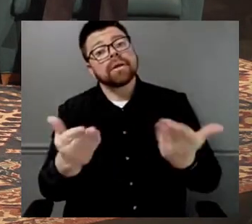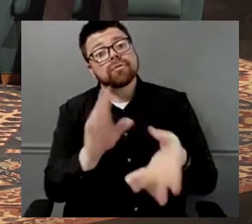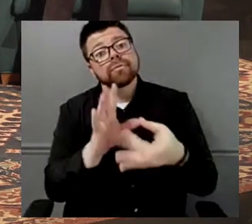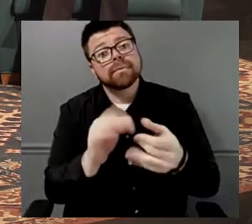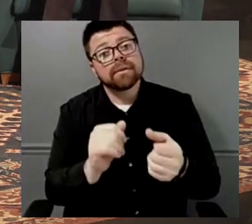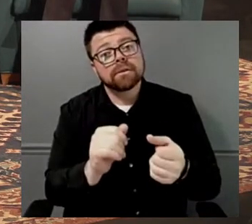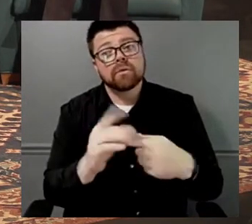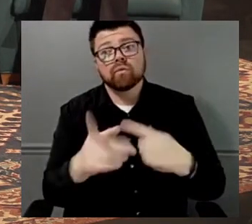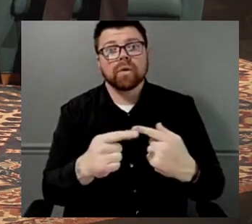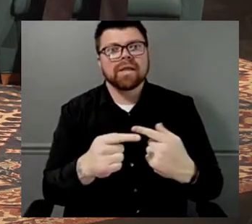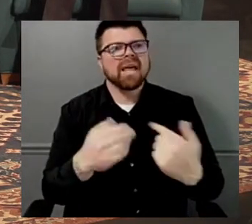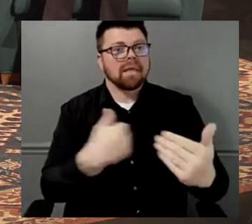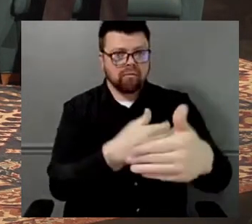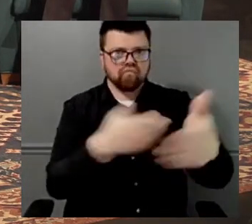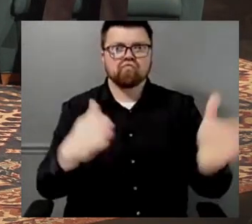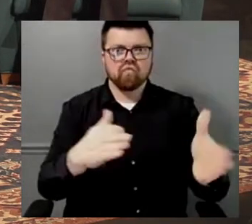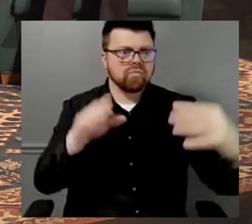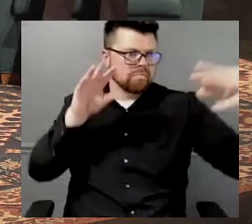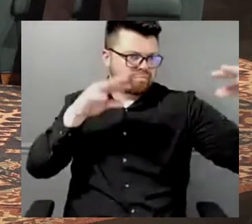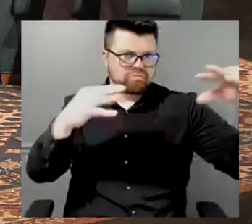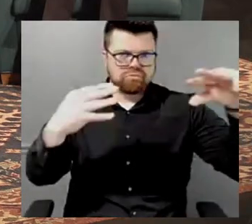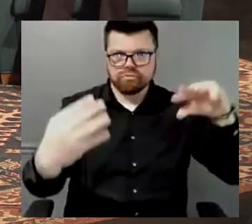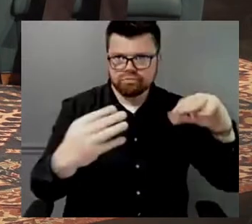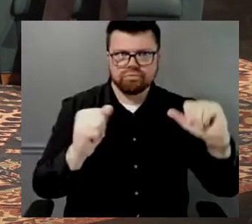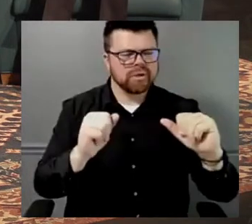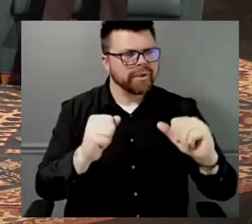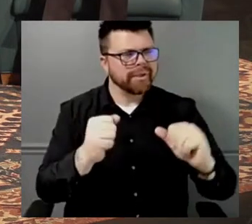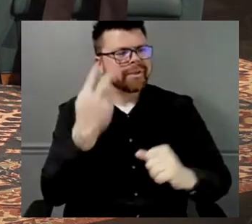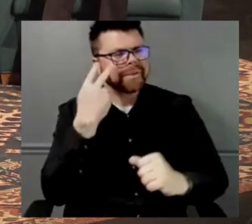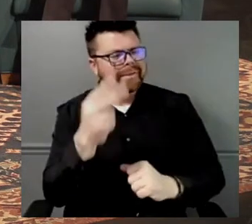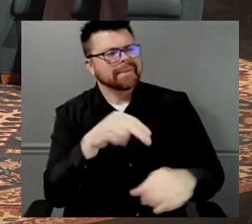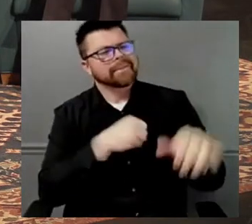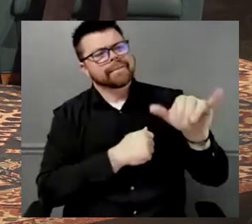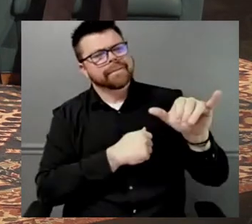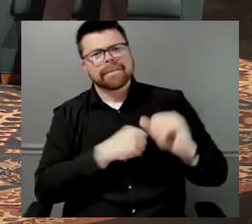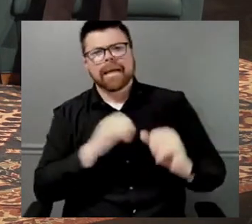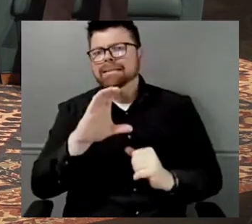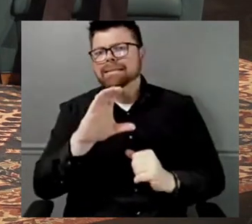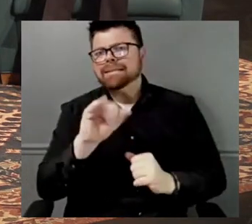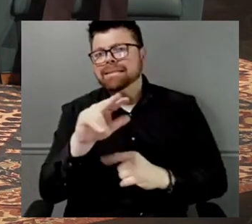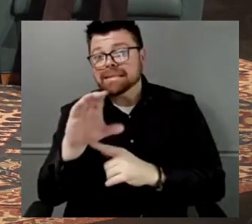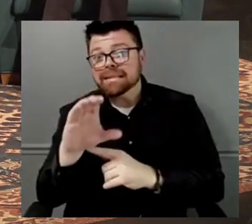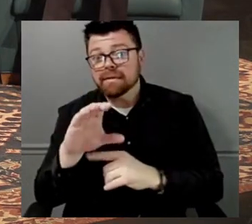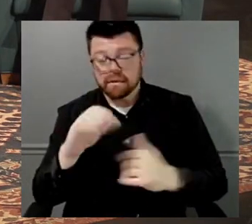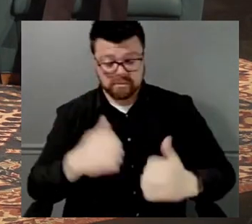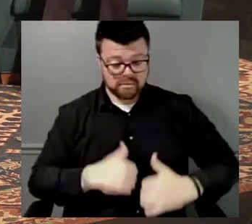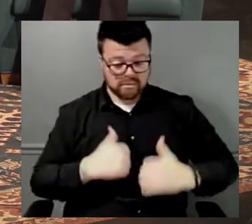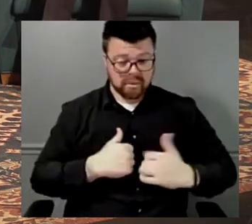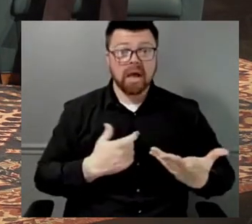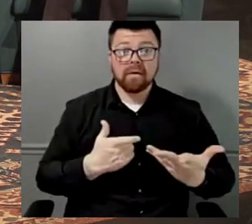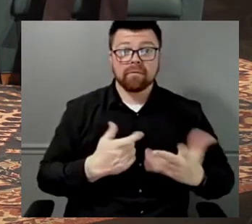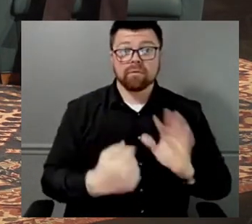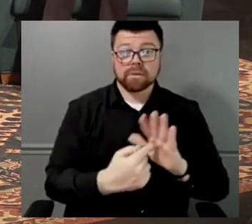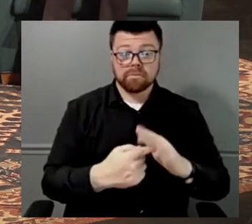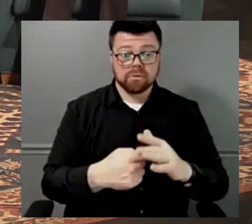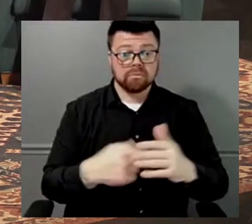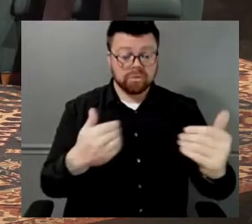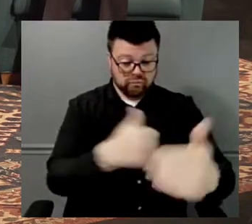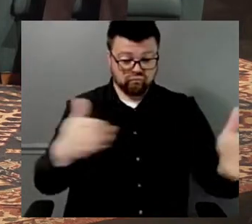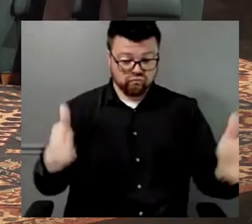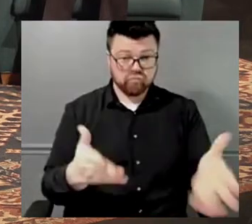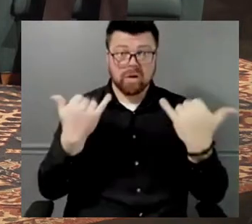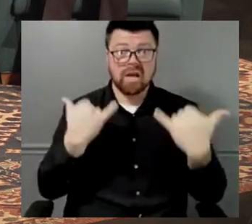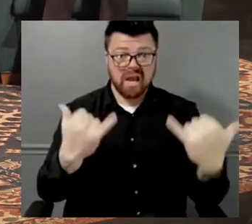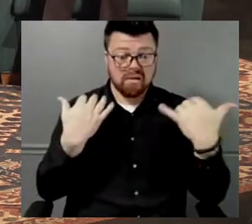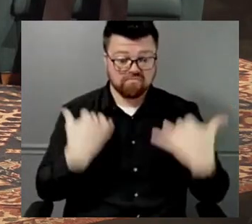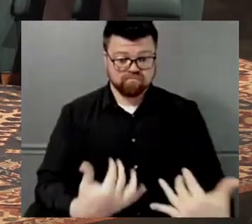set of incentives and the tension in civic life. I mean, part of why this room is full and people are tuning in is that